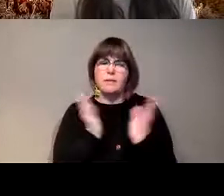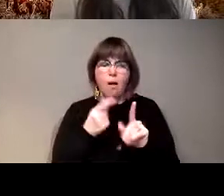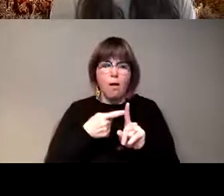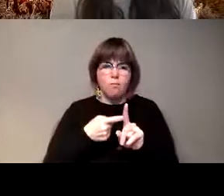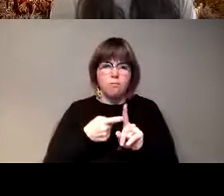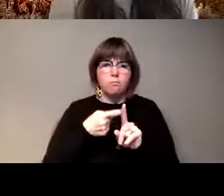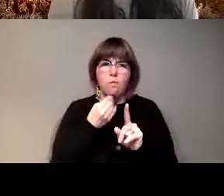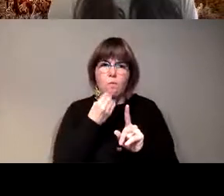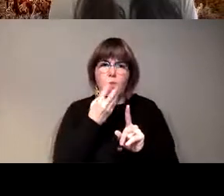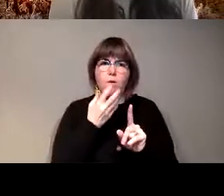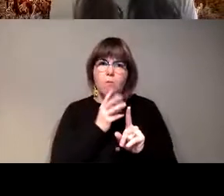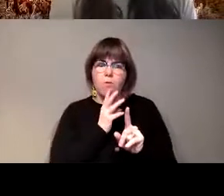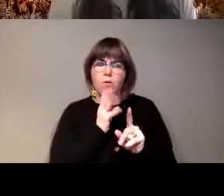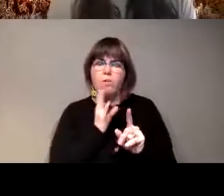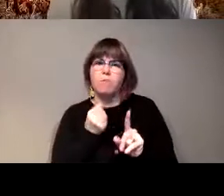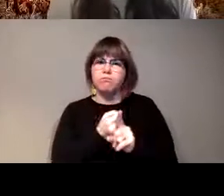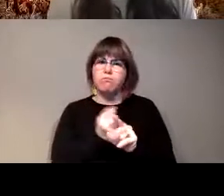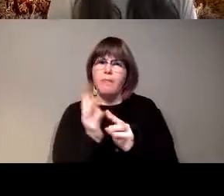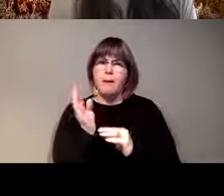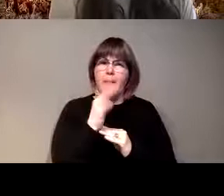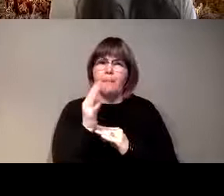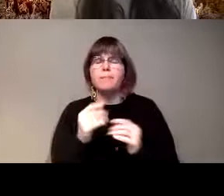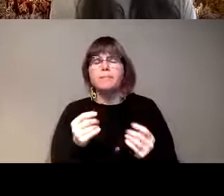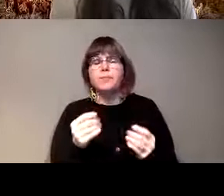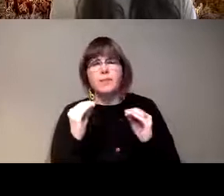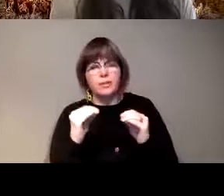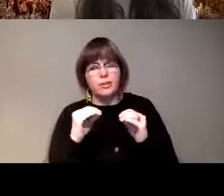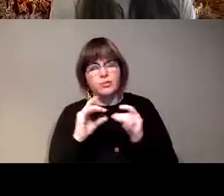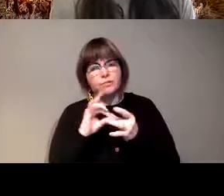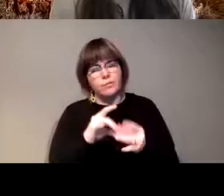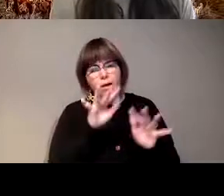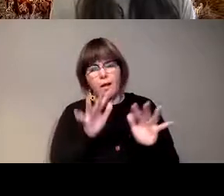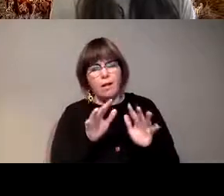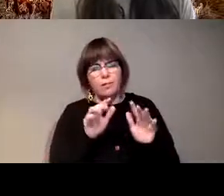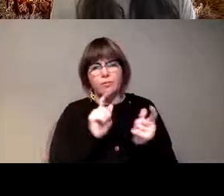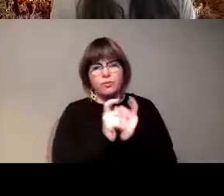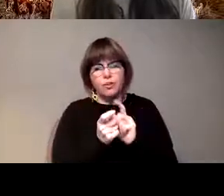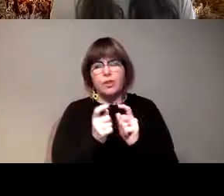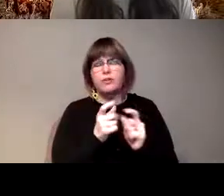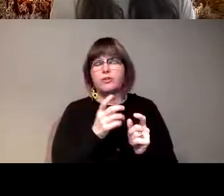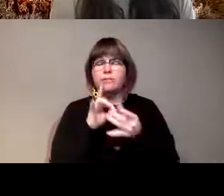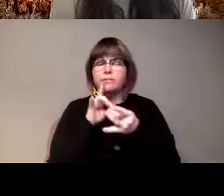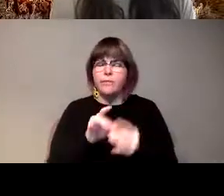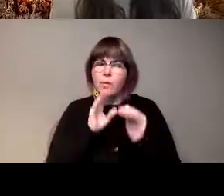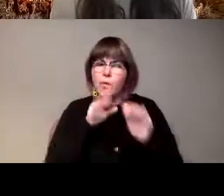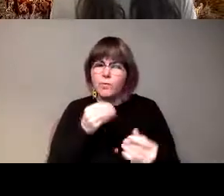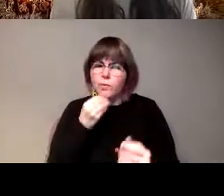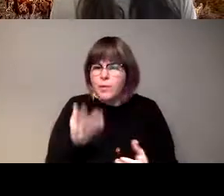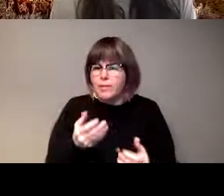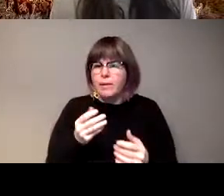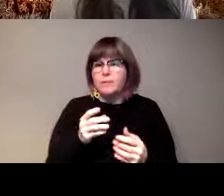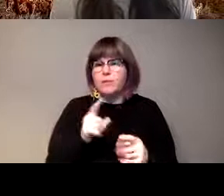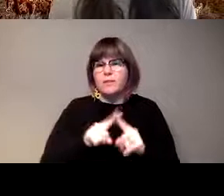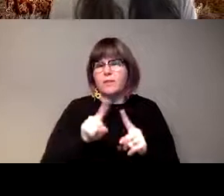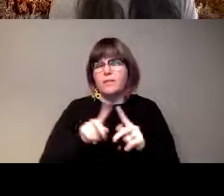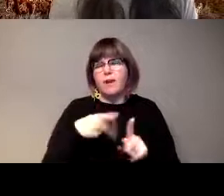in ocean warming. So this project teaches students about climate change and the effects of ocean warming on these different types